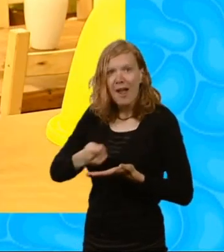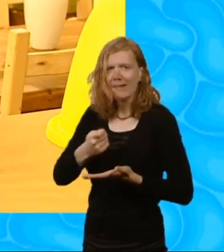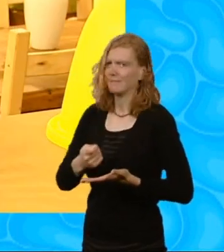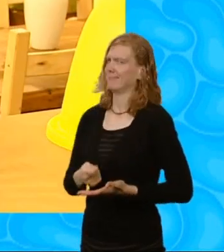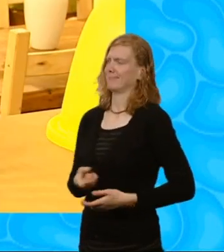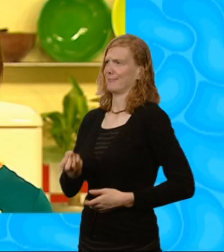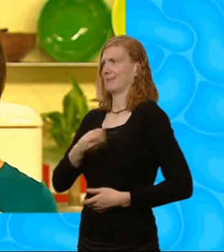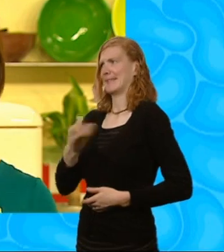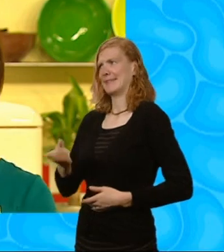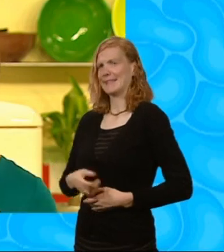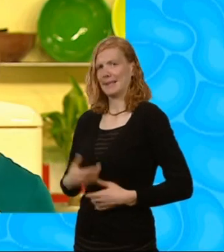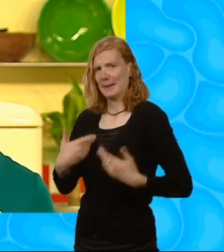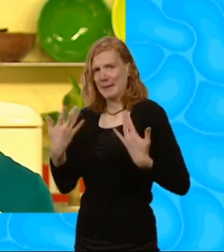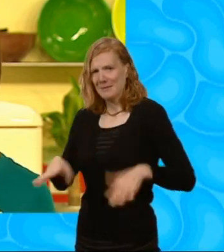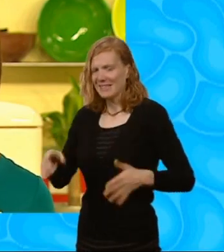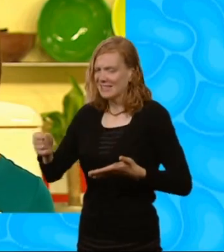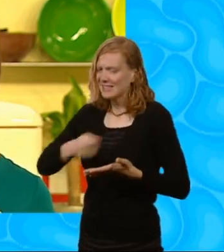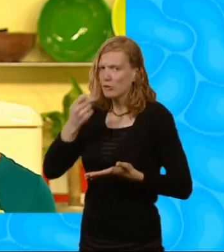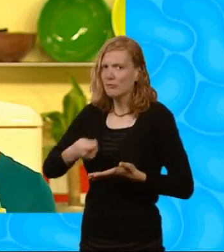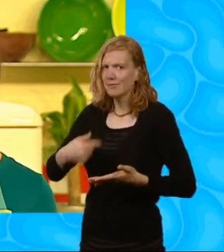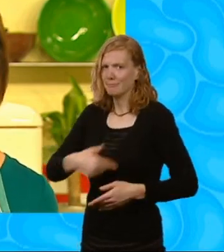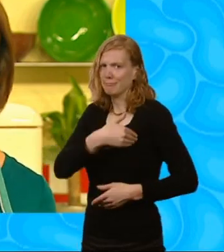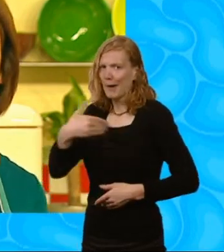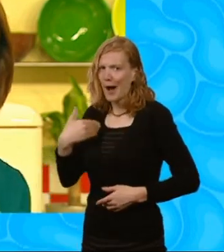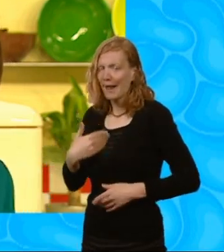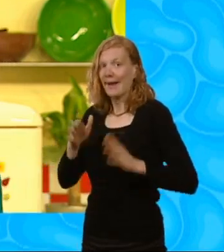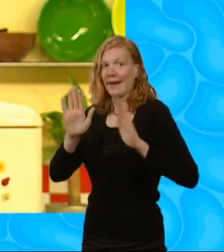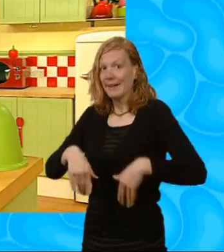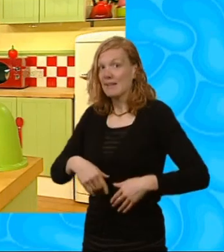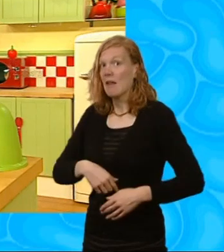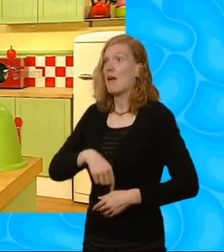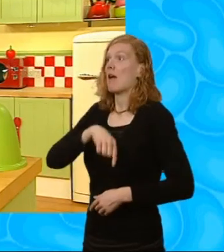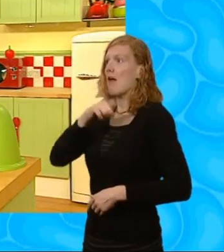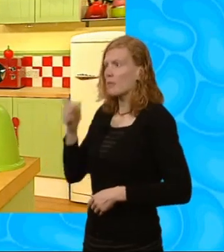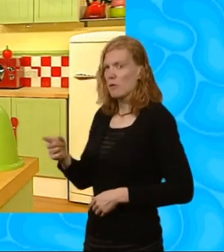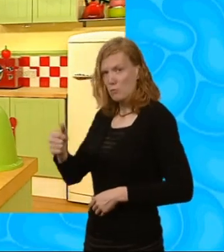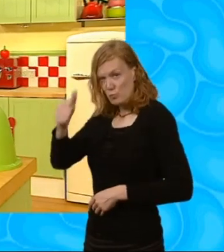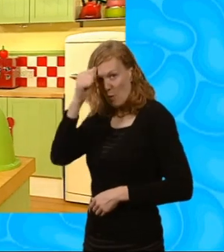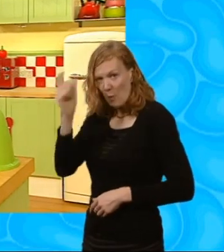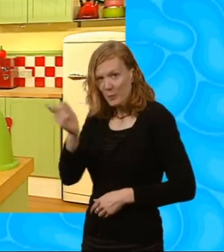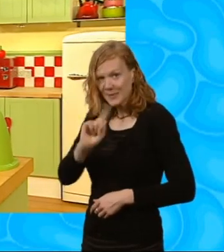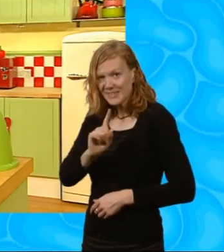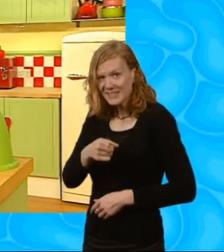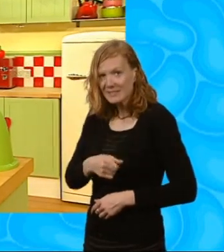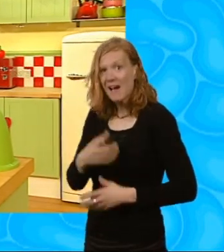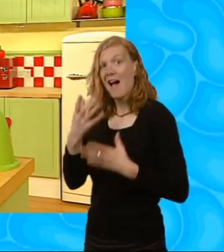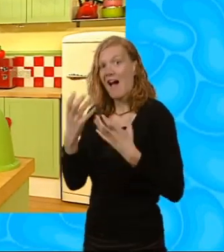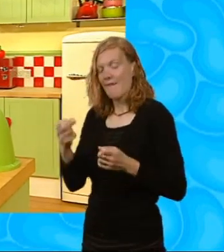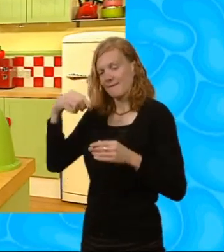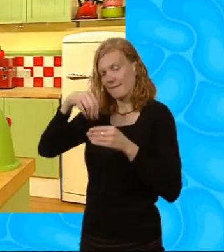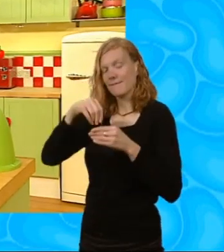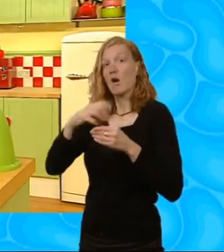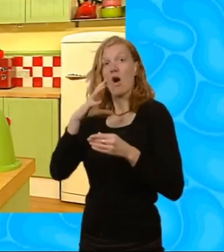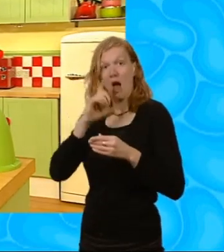breakfast cereal? Well, I've already had my cereal. Let's move on. Now, the missing ingredient also